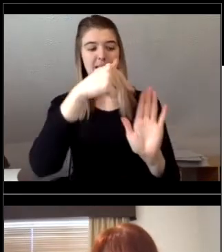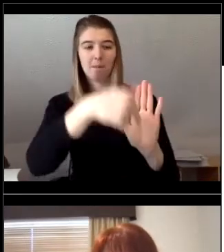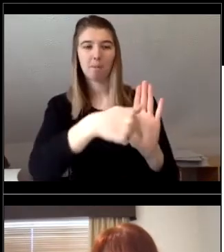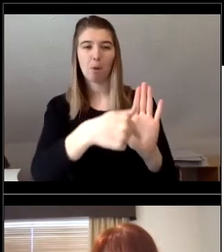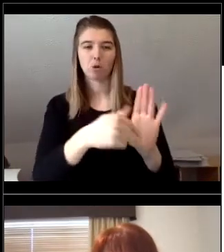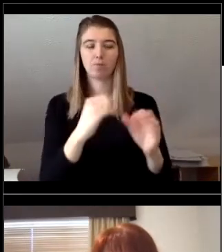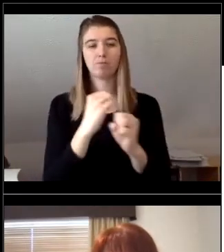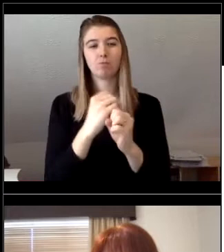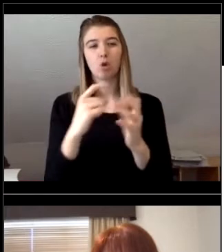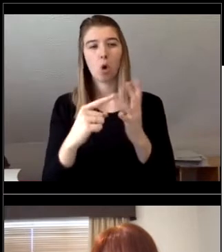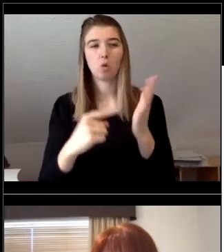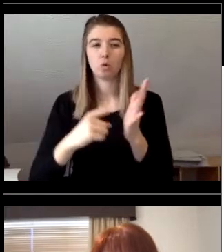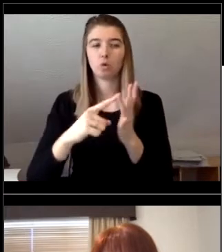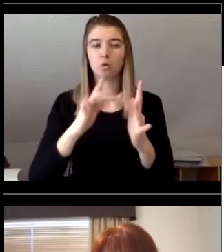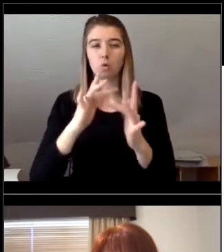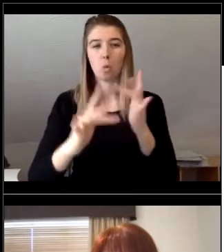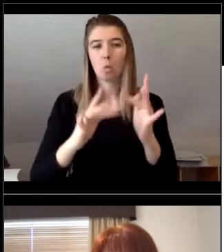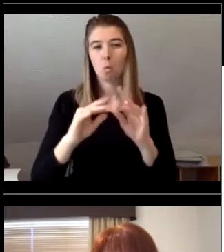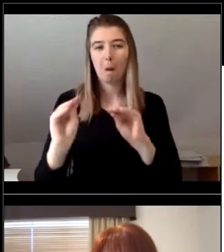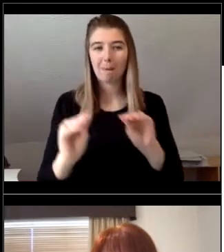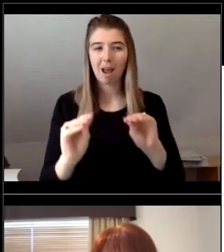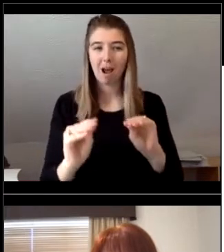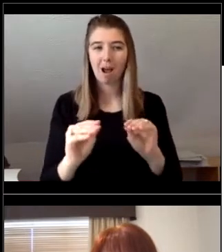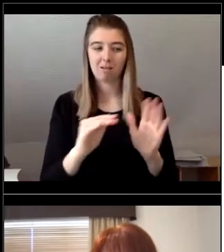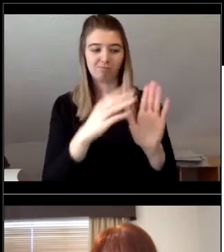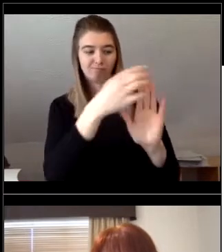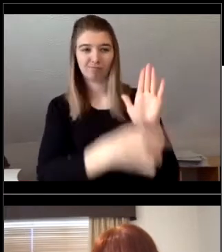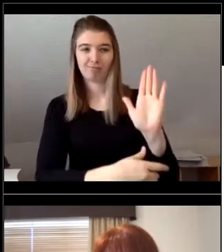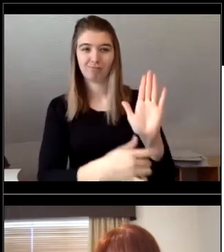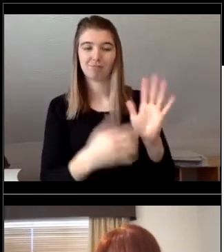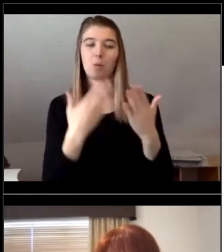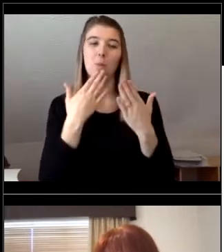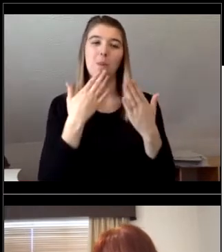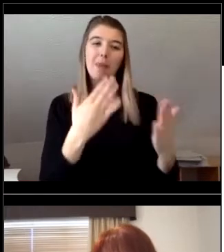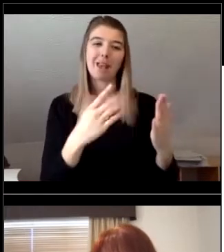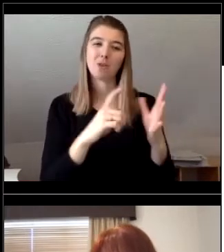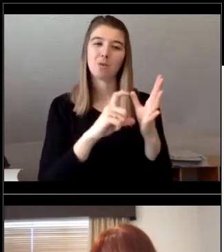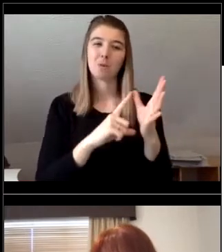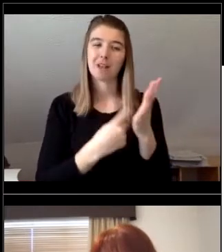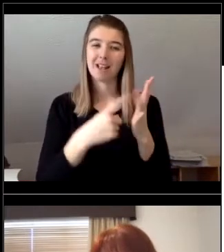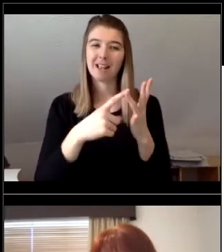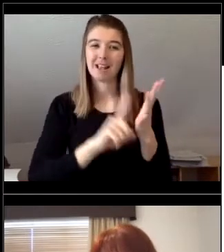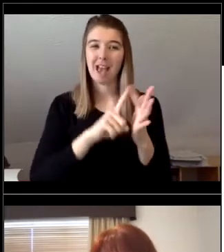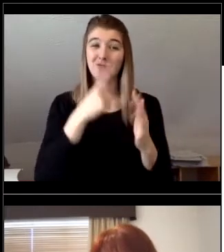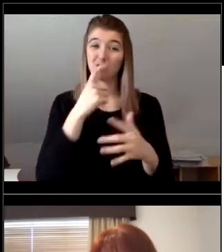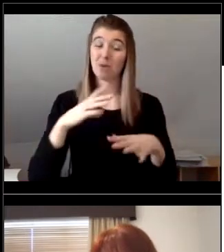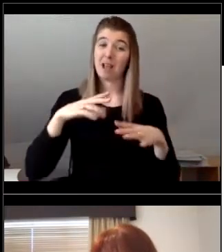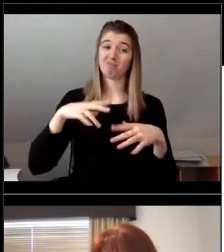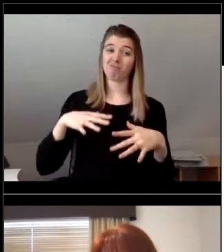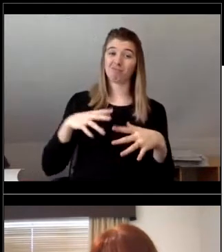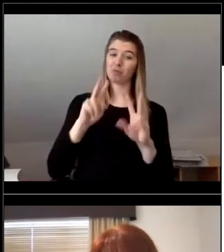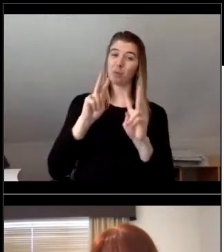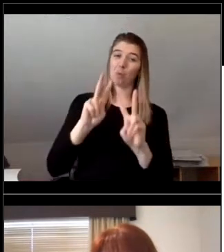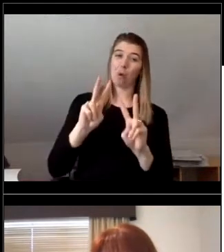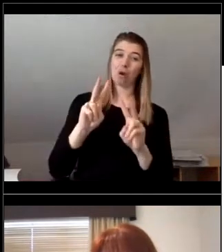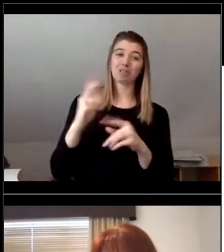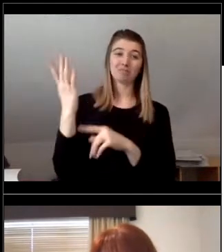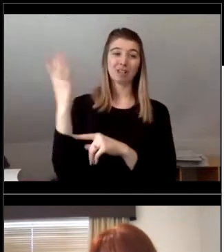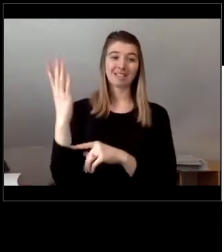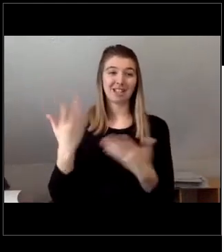see there's a box there for asking questions to our audience. Thank you, Carol. We'll let you enjoy the rest of the presentations. We'll pick you up again for the